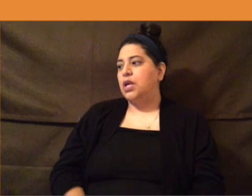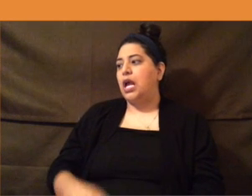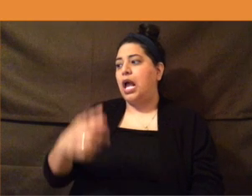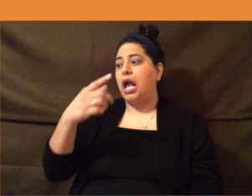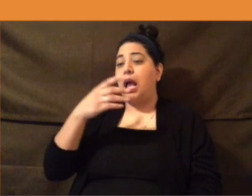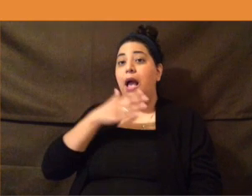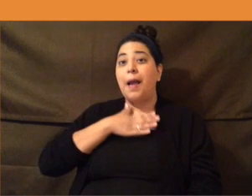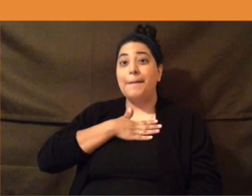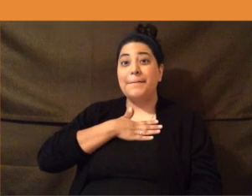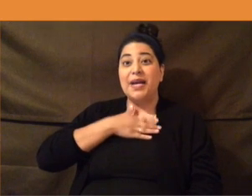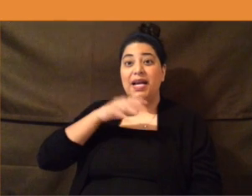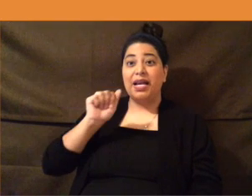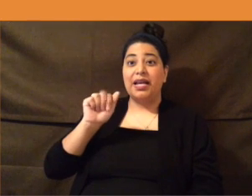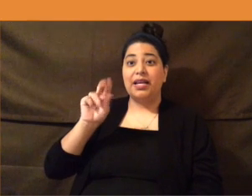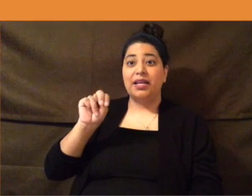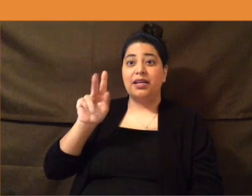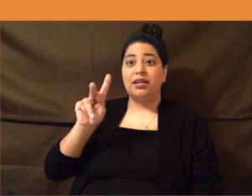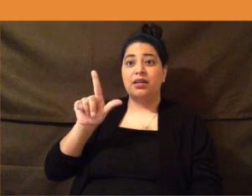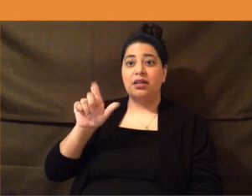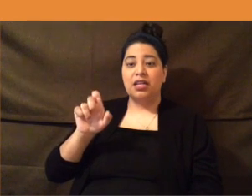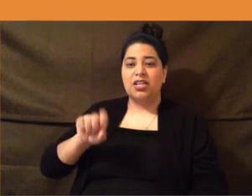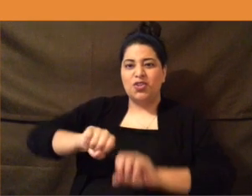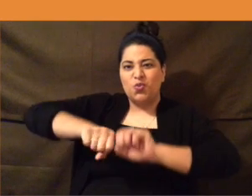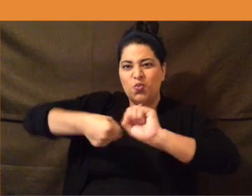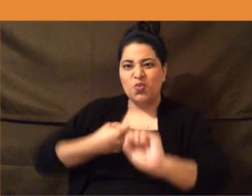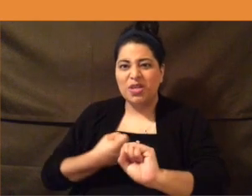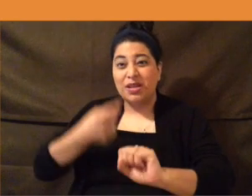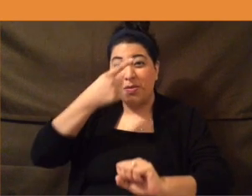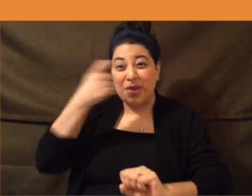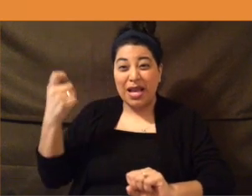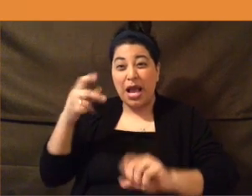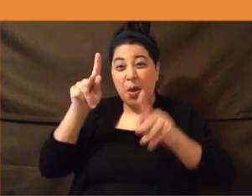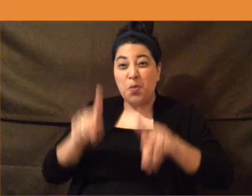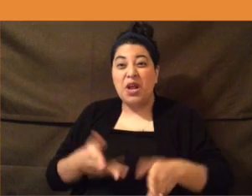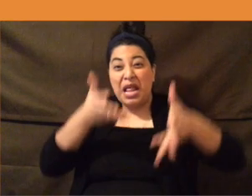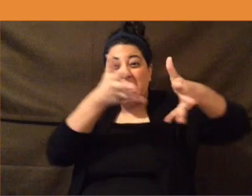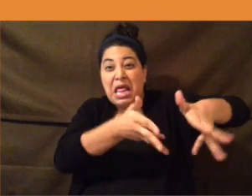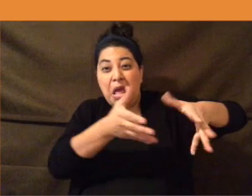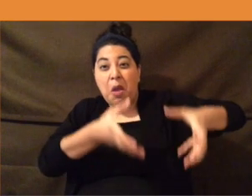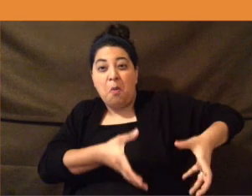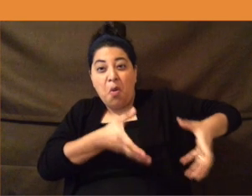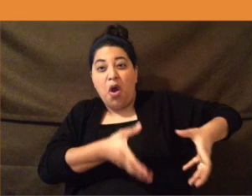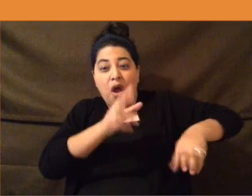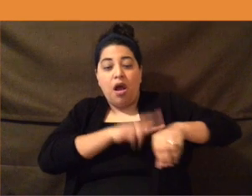one. I twisted my ankle because someone left a ball on the step.